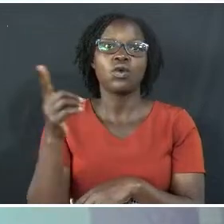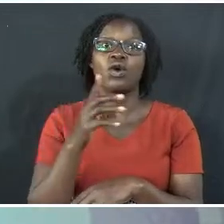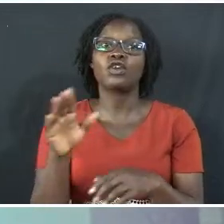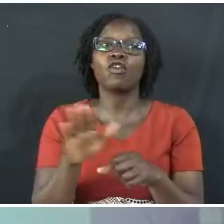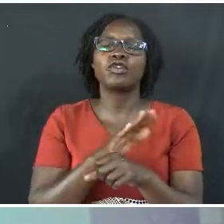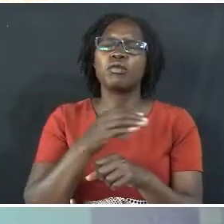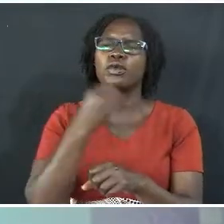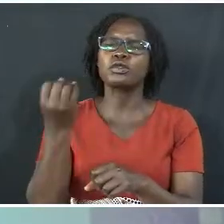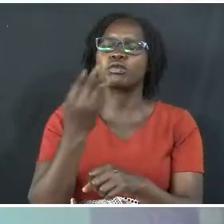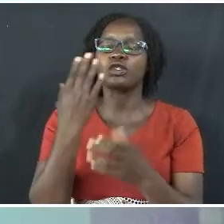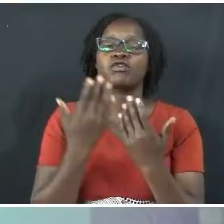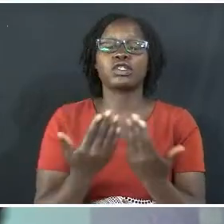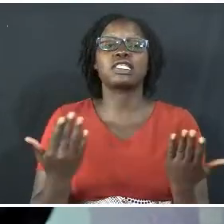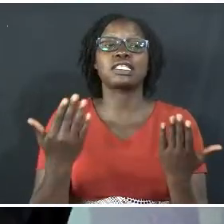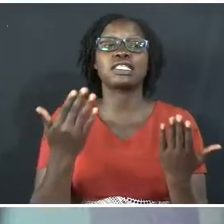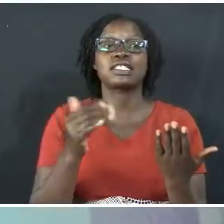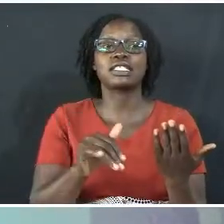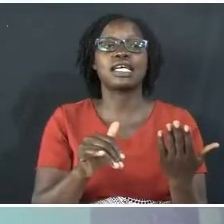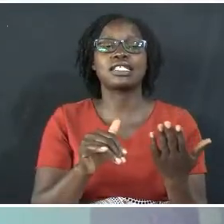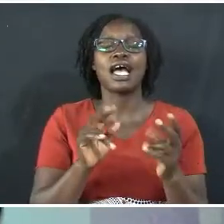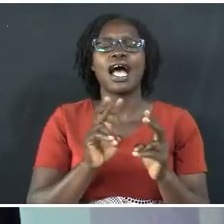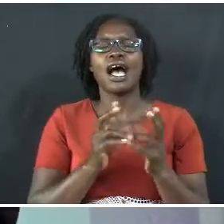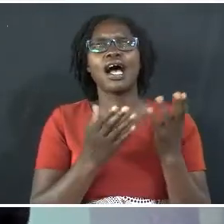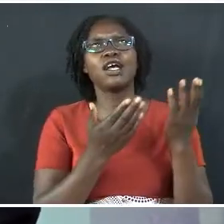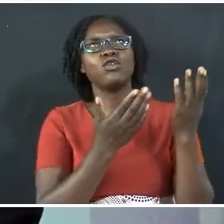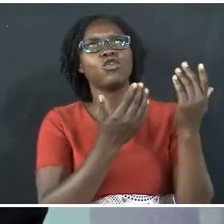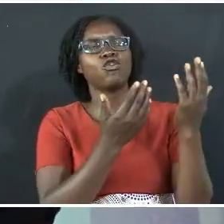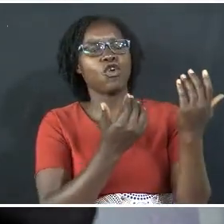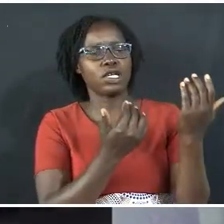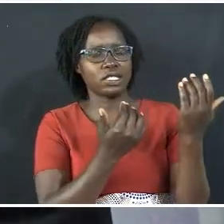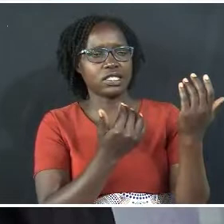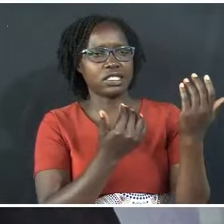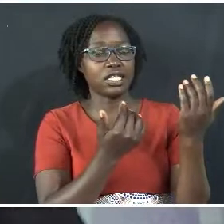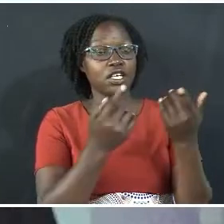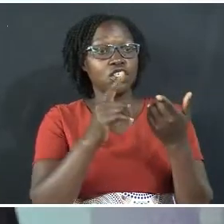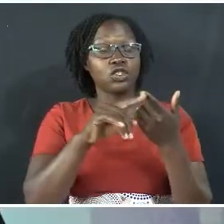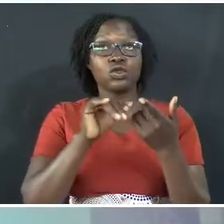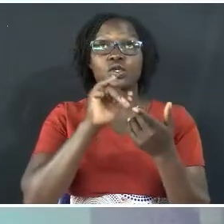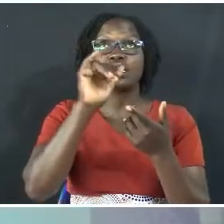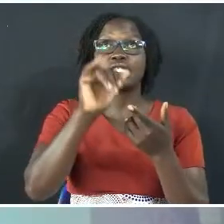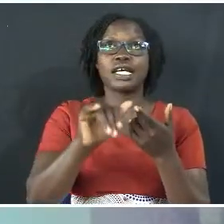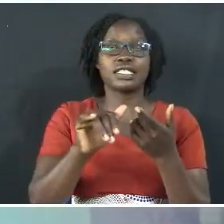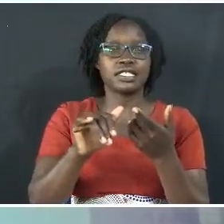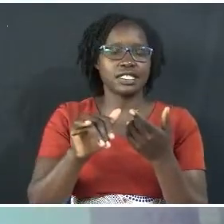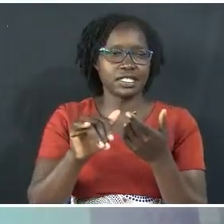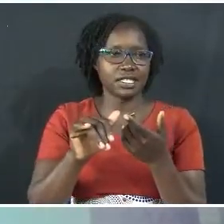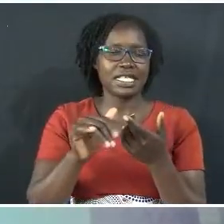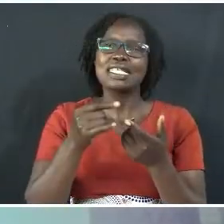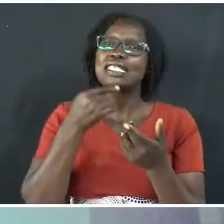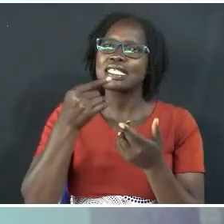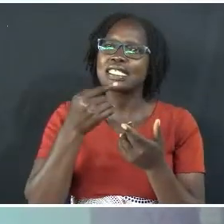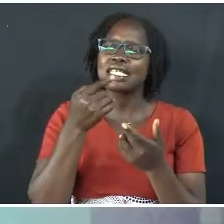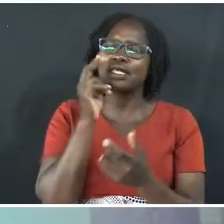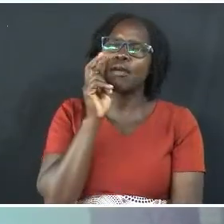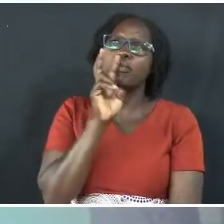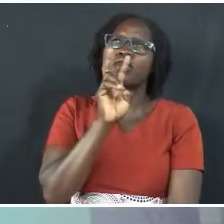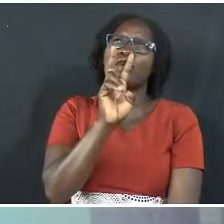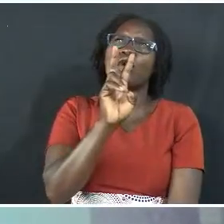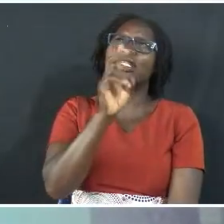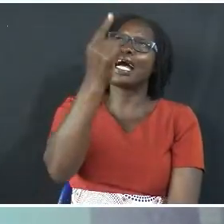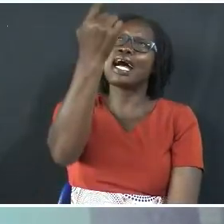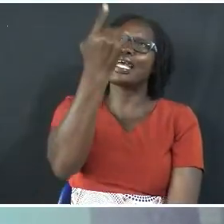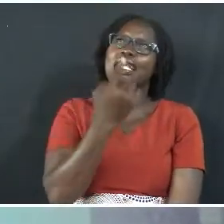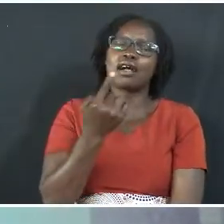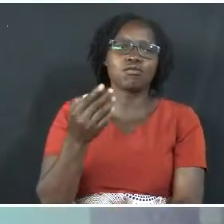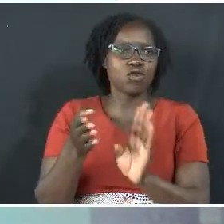most beautiful things that I look forward to is that he says, "Behold, I